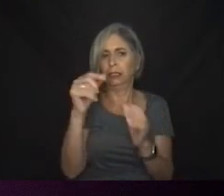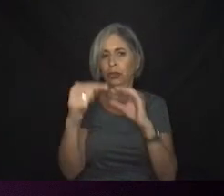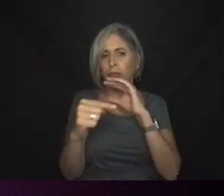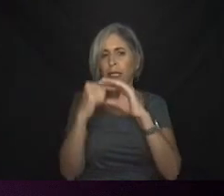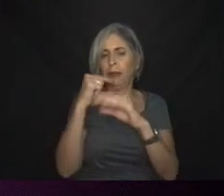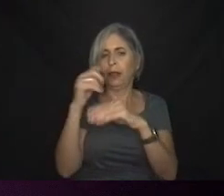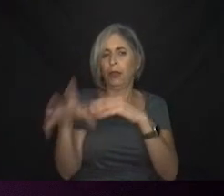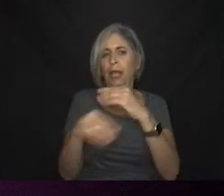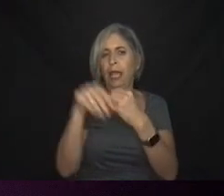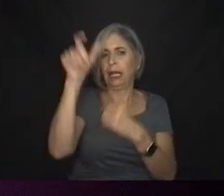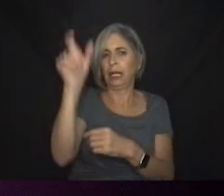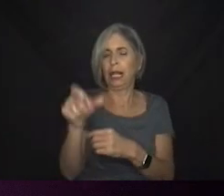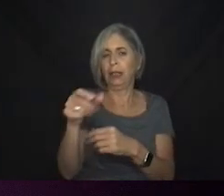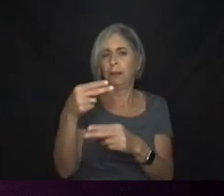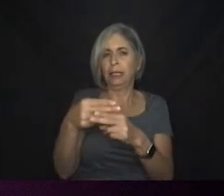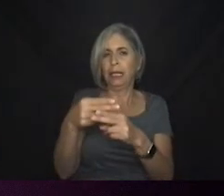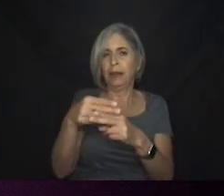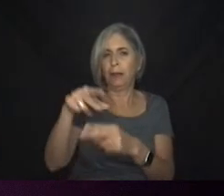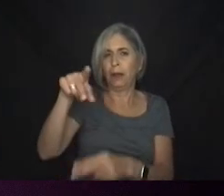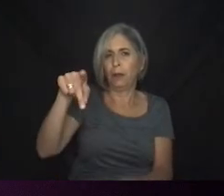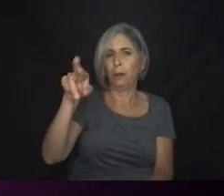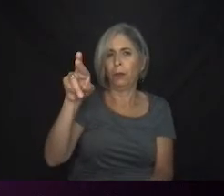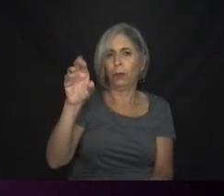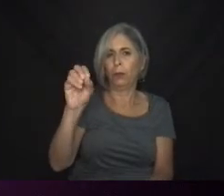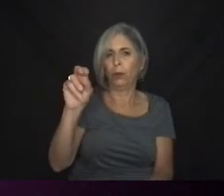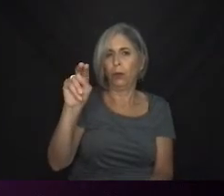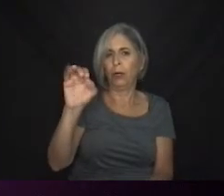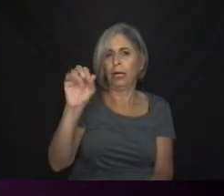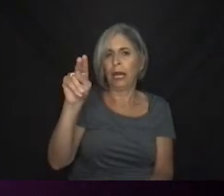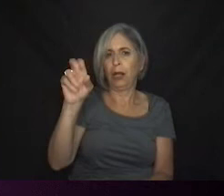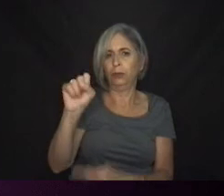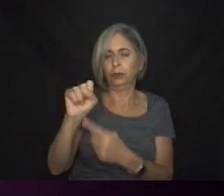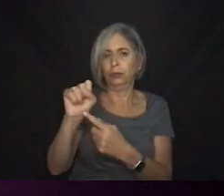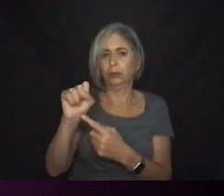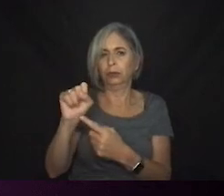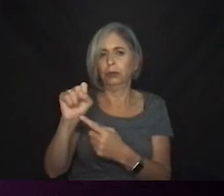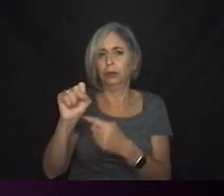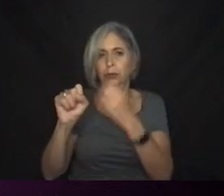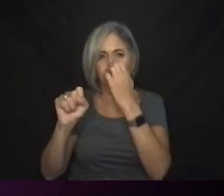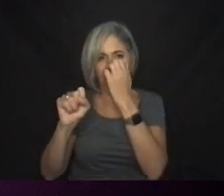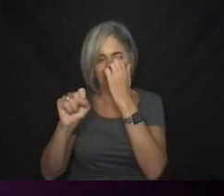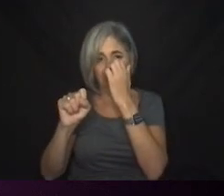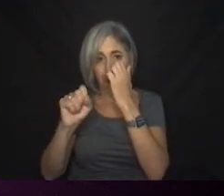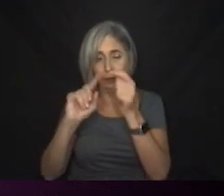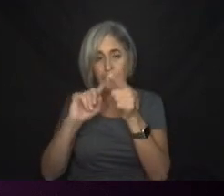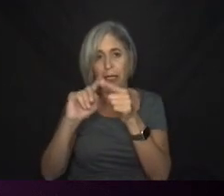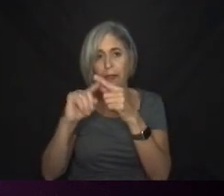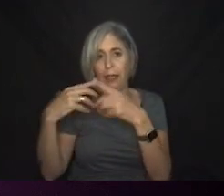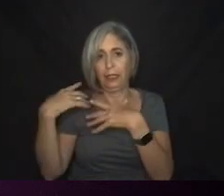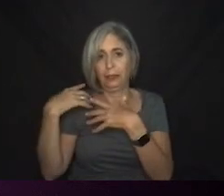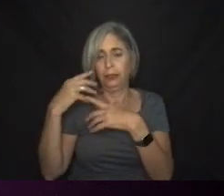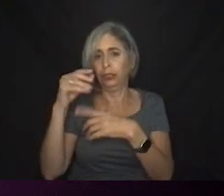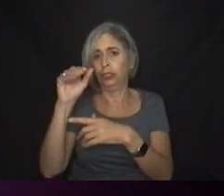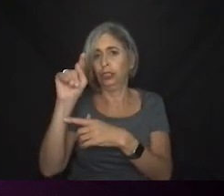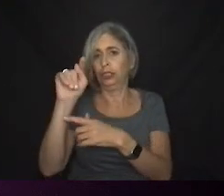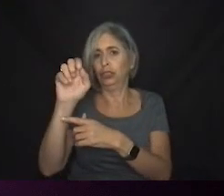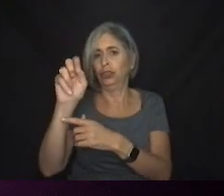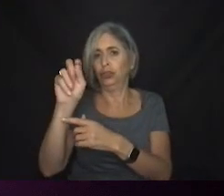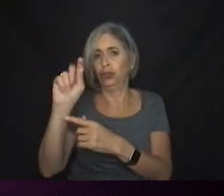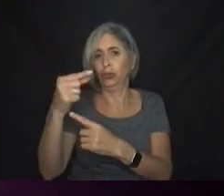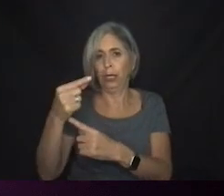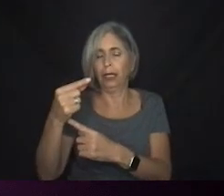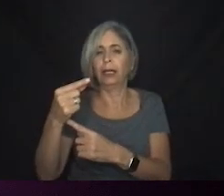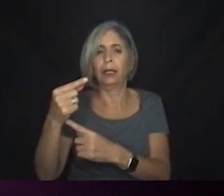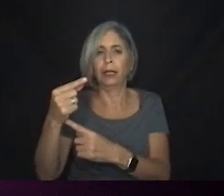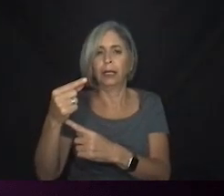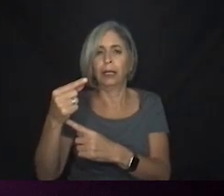add another column. Let's call it pronouns. My users table isn't as inclusive as I want it to be. And this is a string. So I will